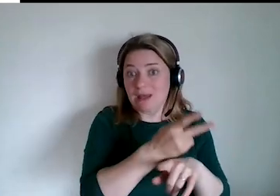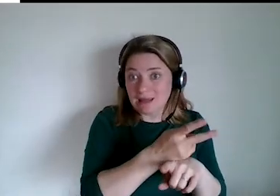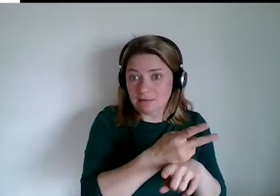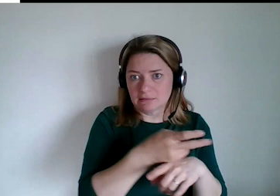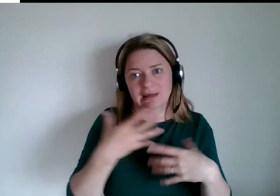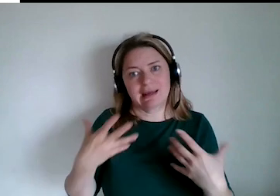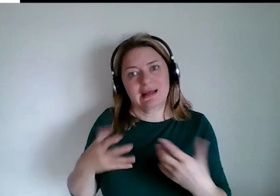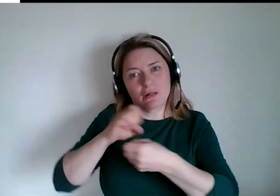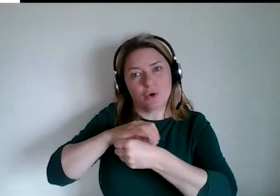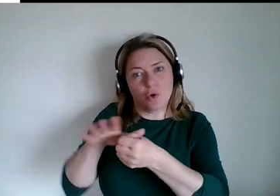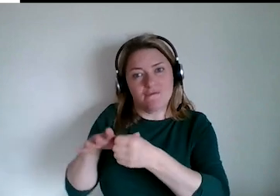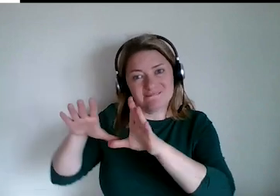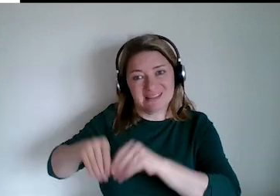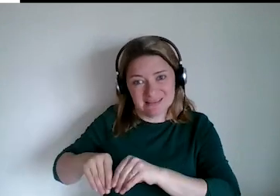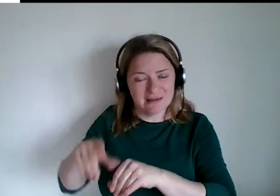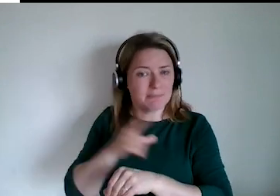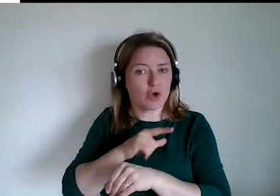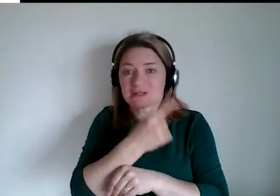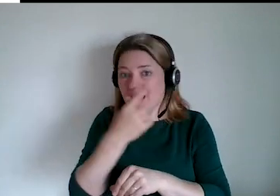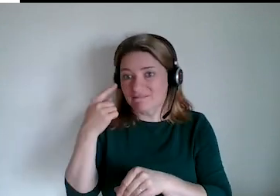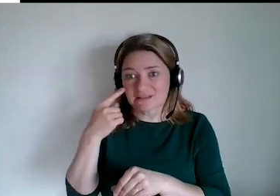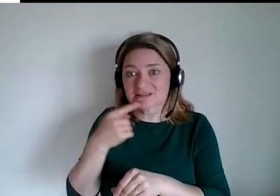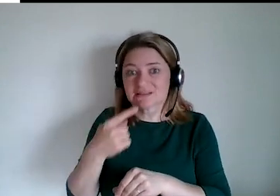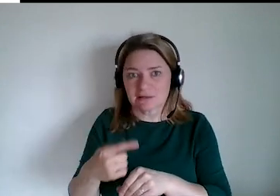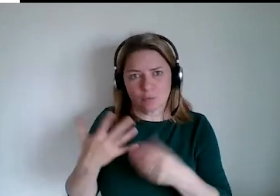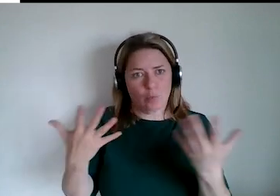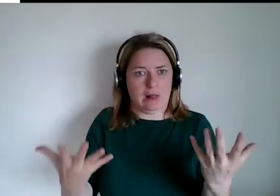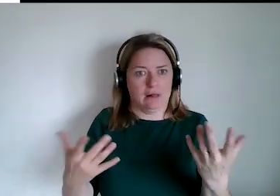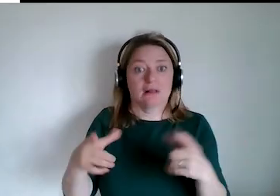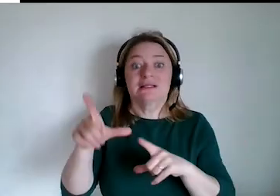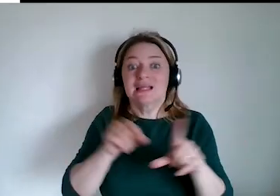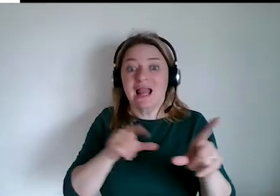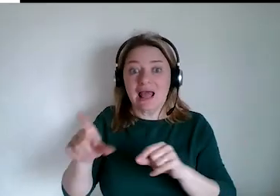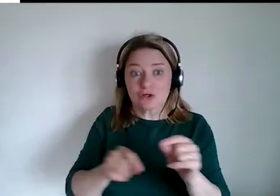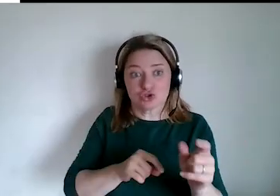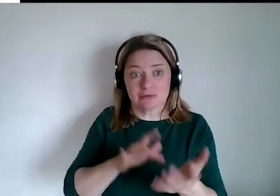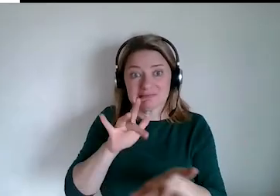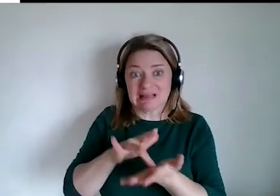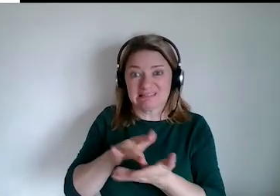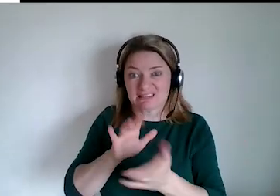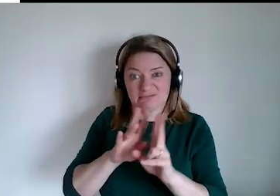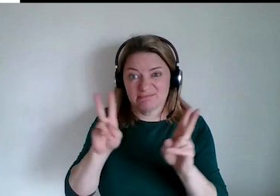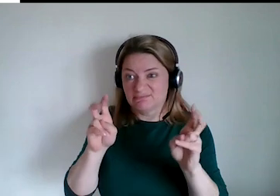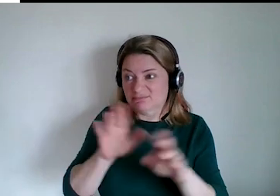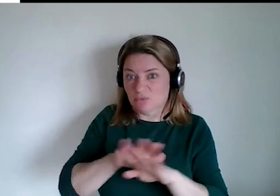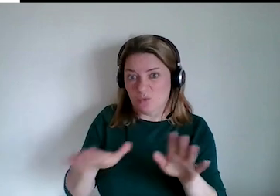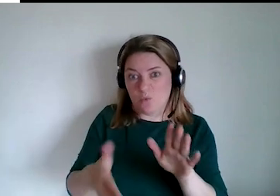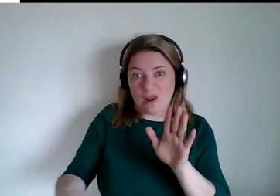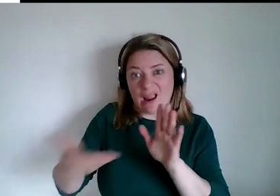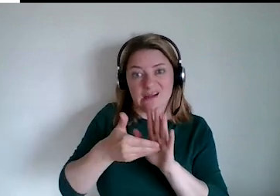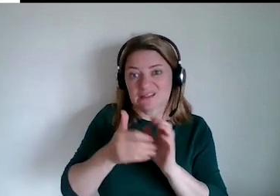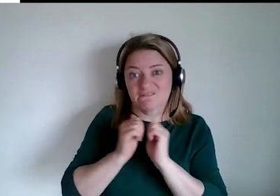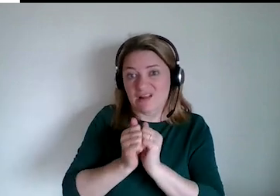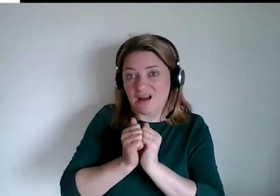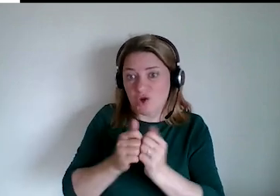passed, because the evidence from the general practice selection was the selection centre scores didn't add much value to predicting